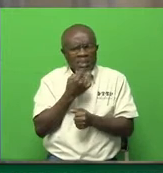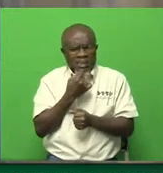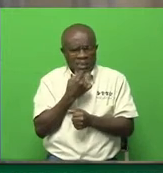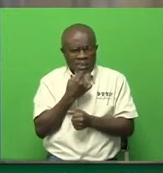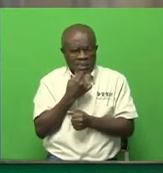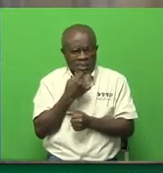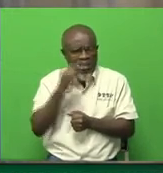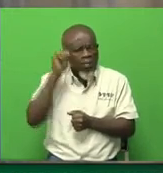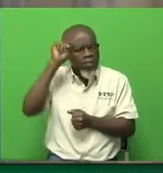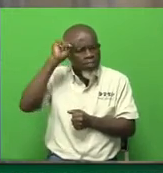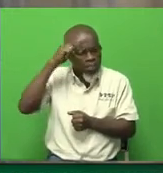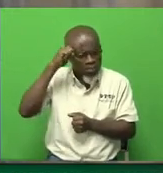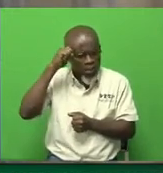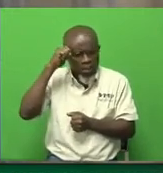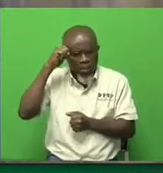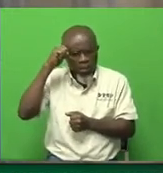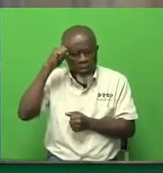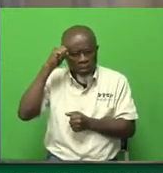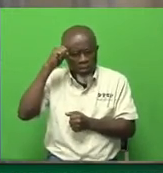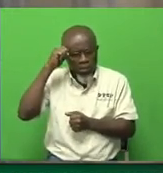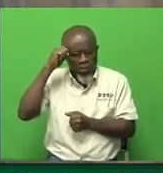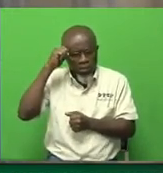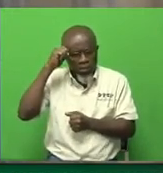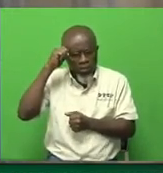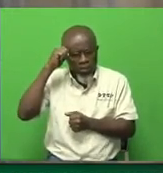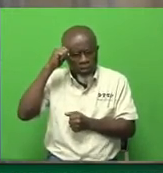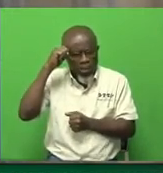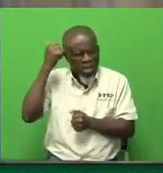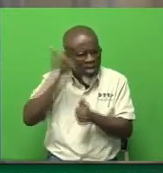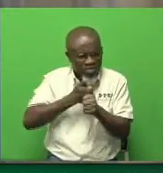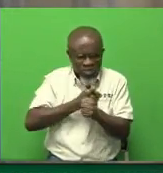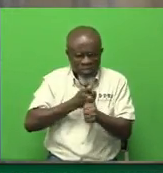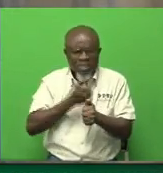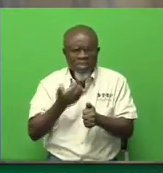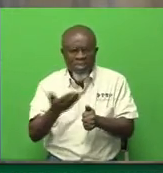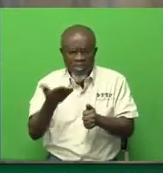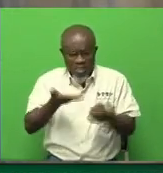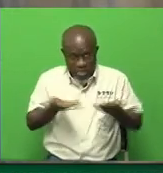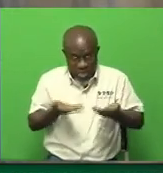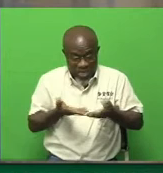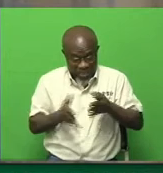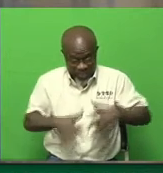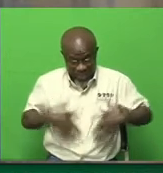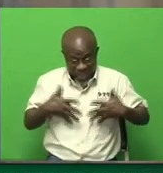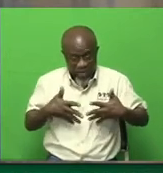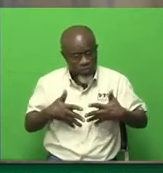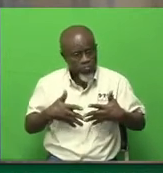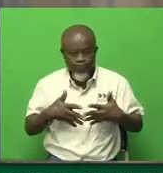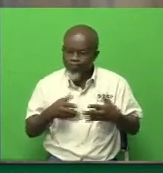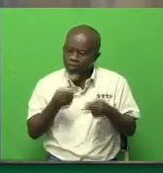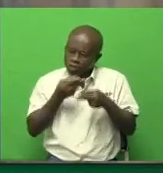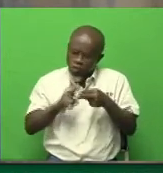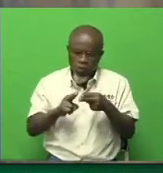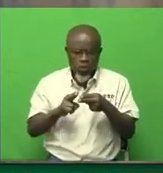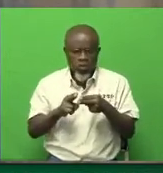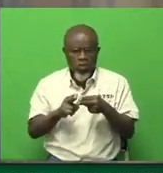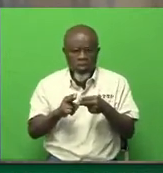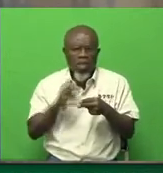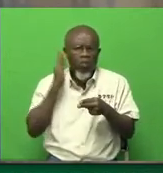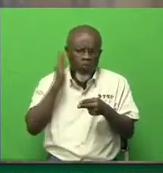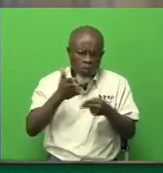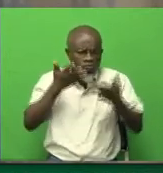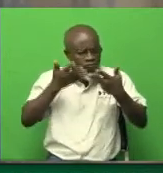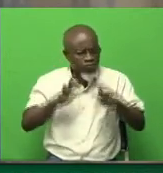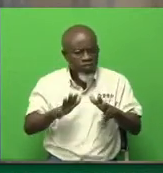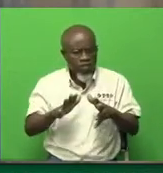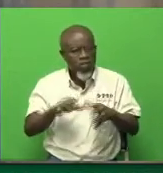that everything in life is temporary even troubles and that that too shall pass so please